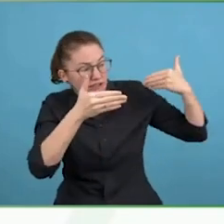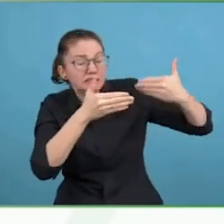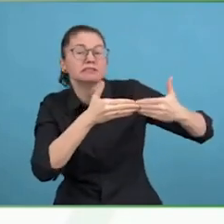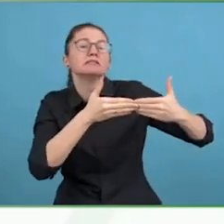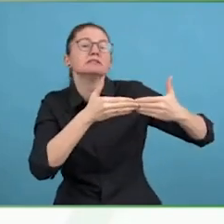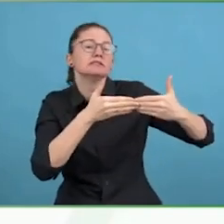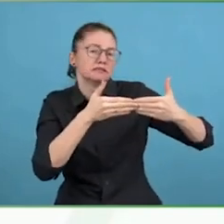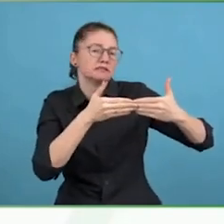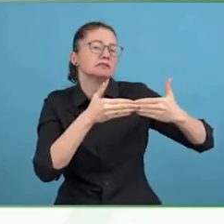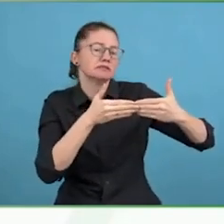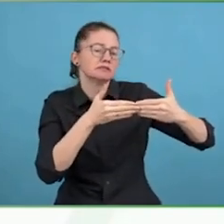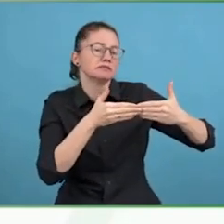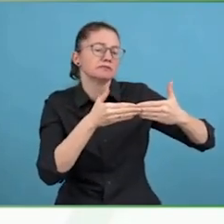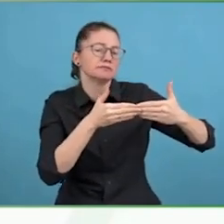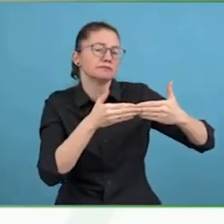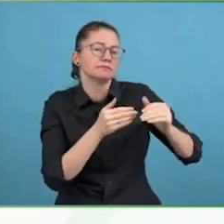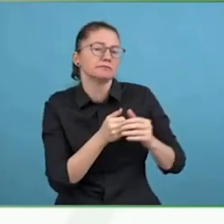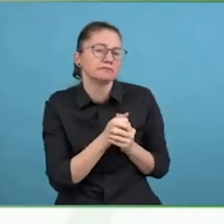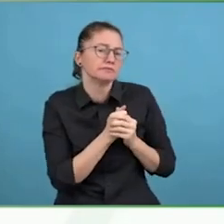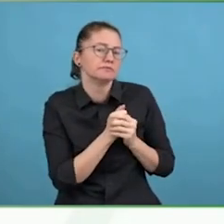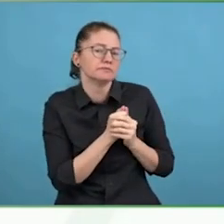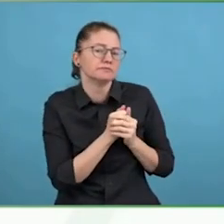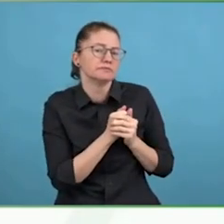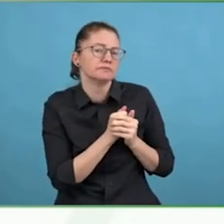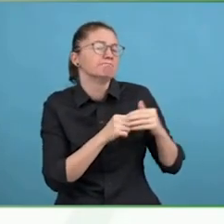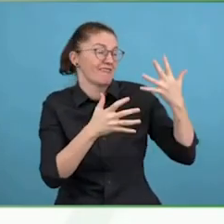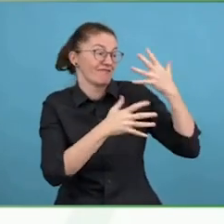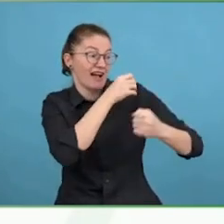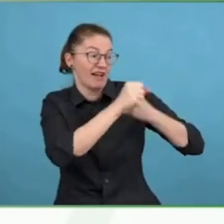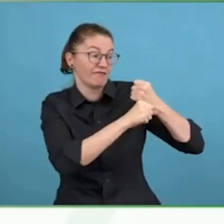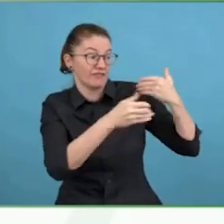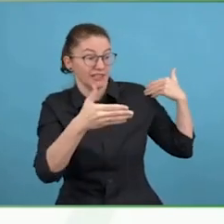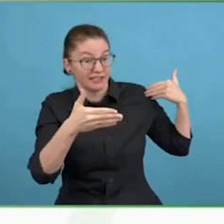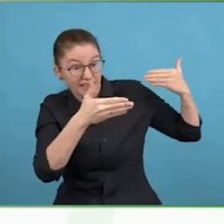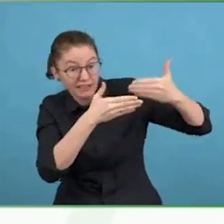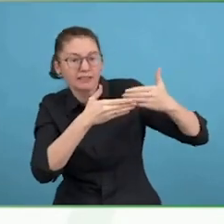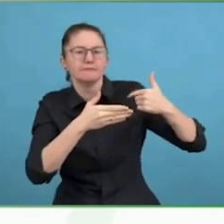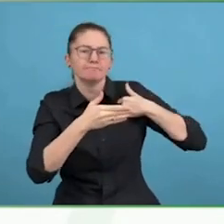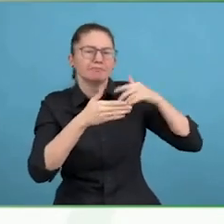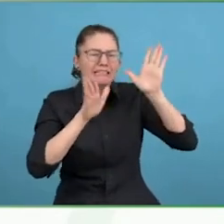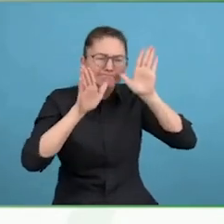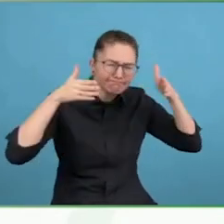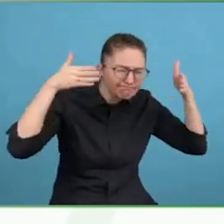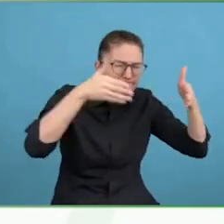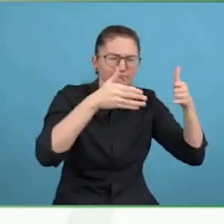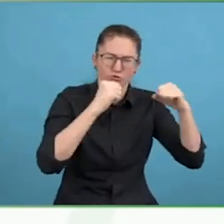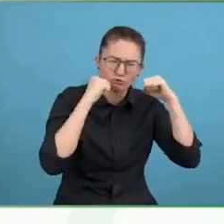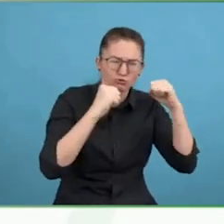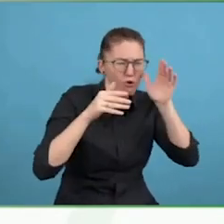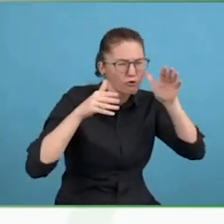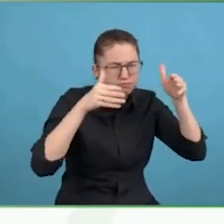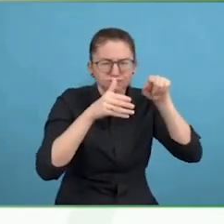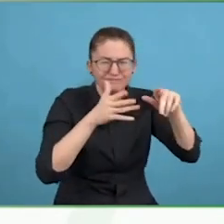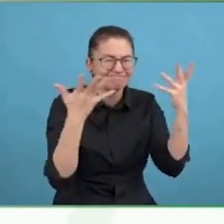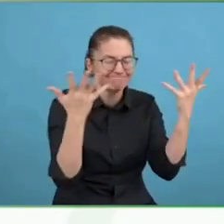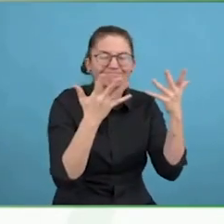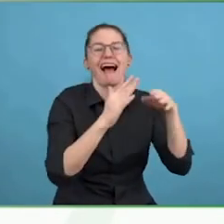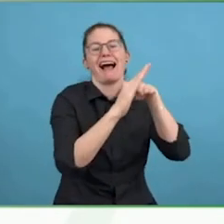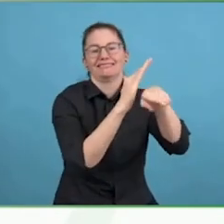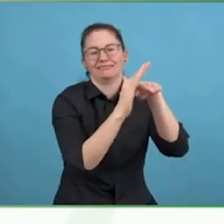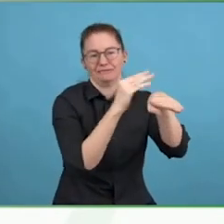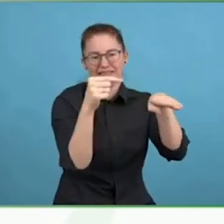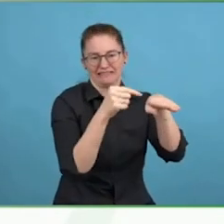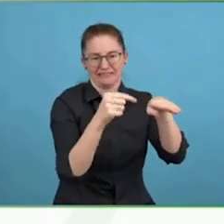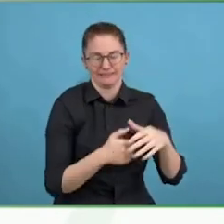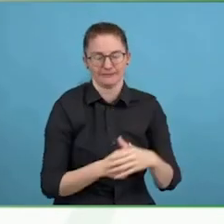off. It's just I'm aware that we don't have very much time to discuss a really interesting subject.